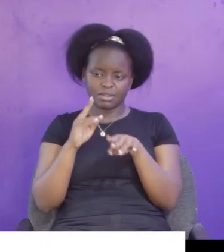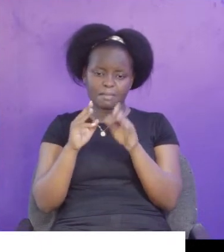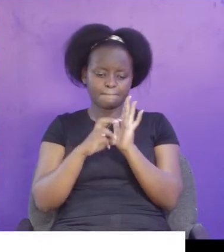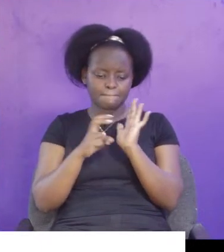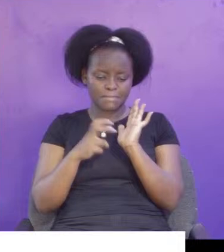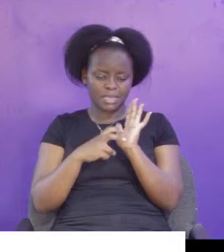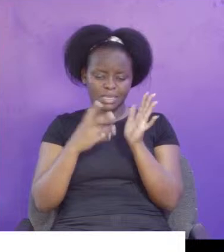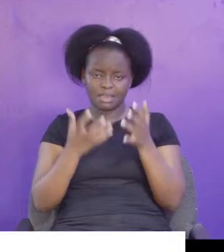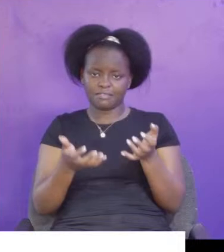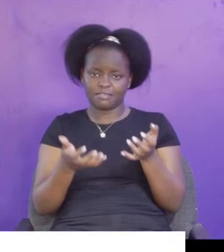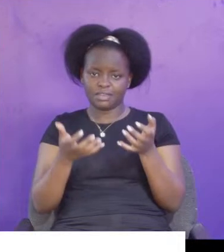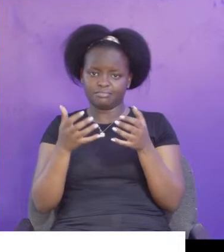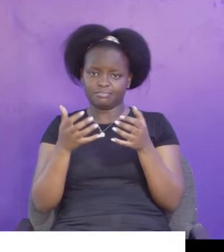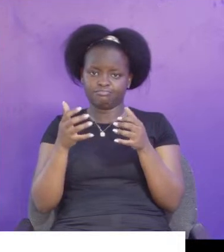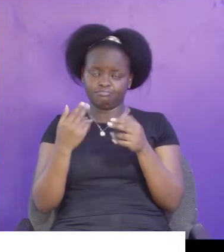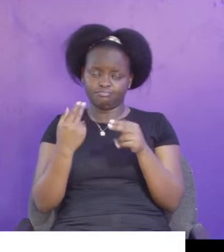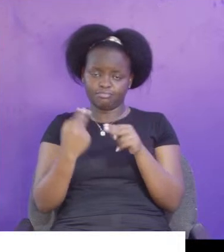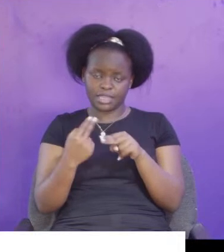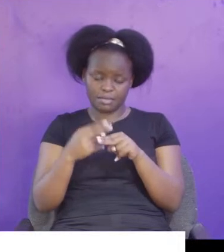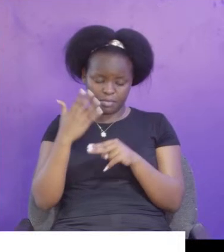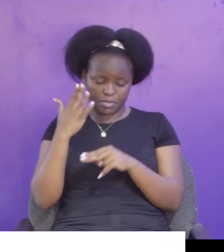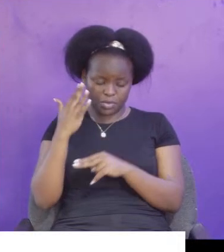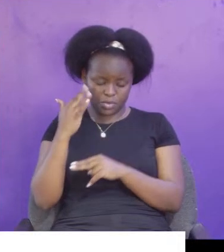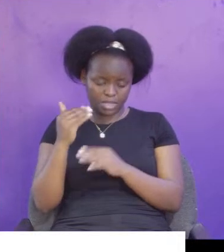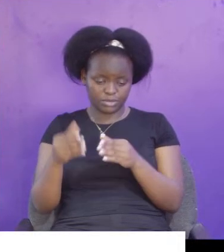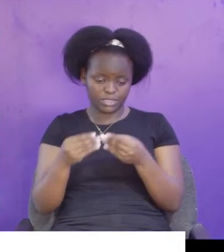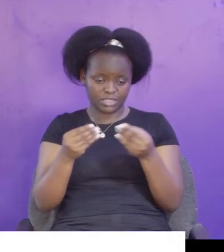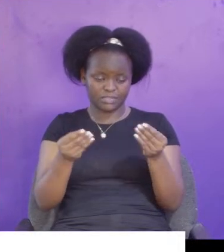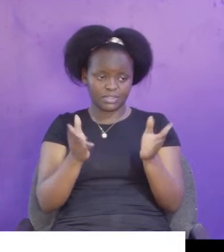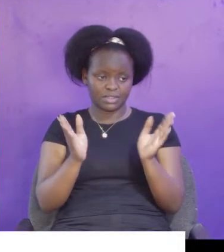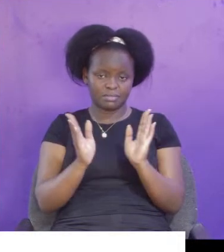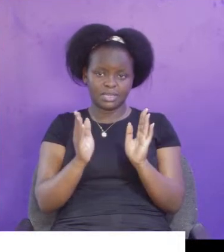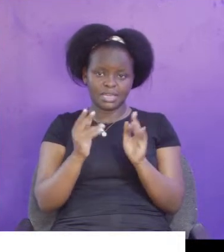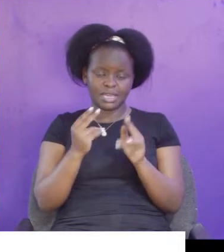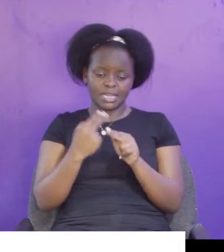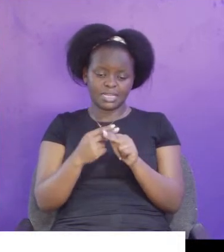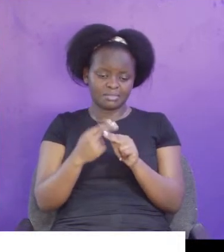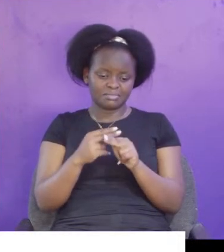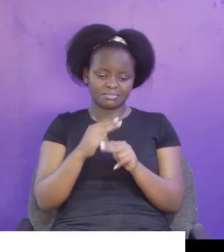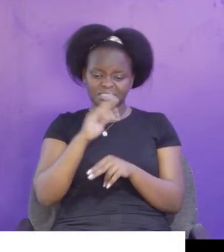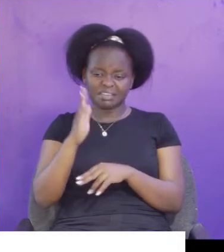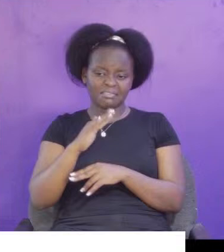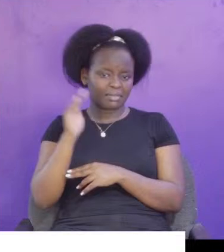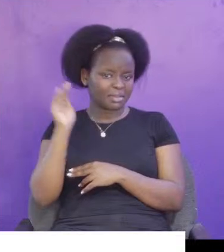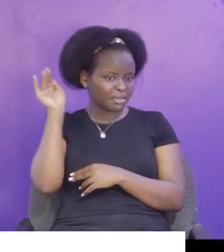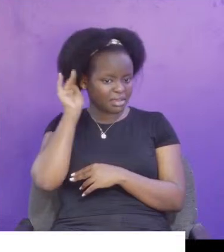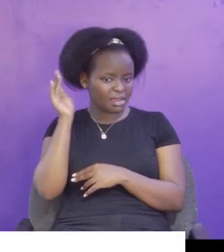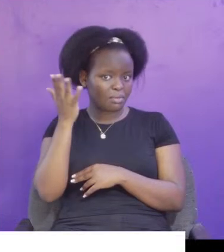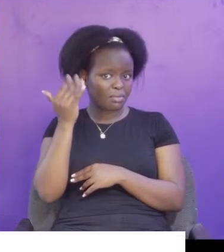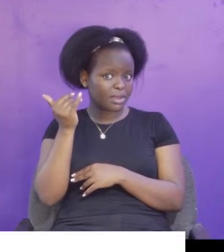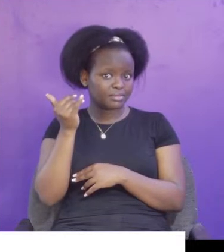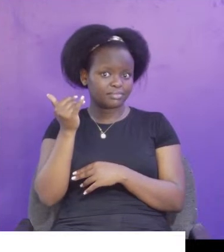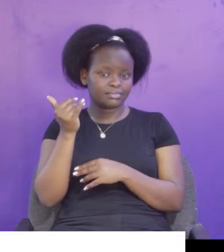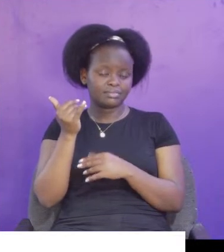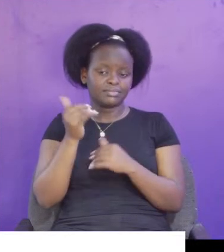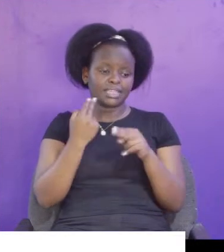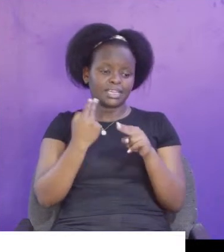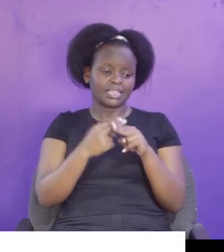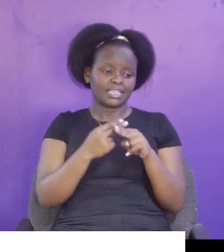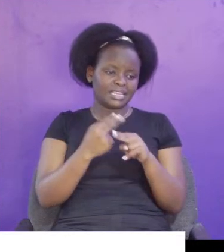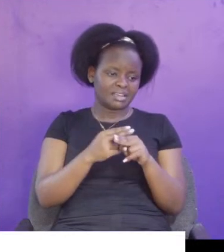because you name them people you never saw, you never heard of, simply because it saw the name written